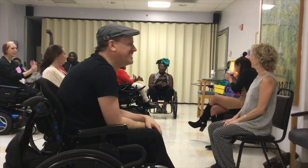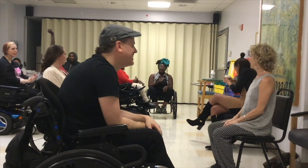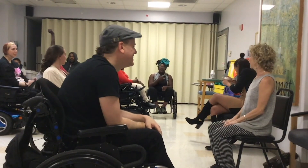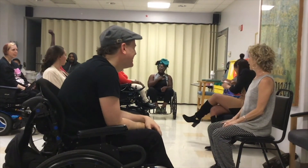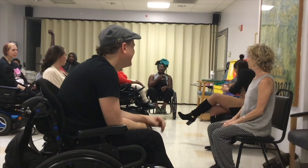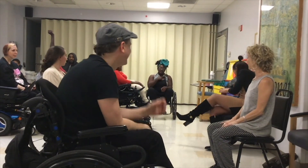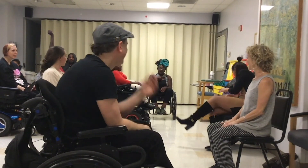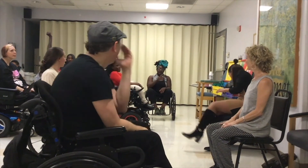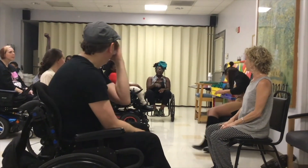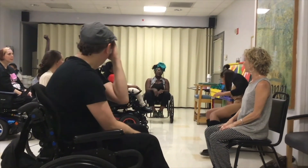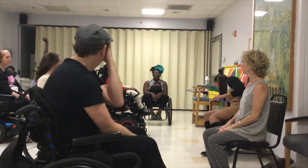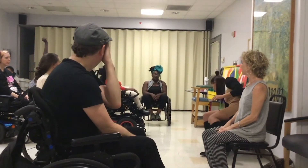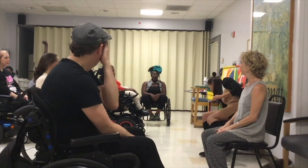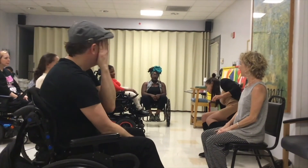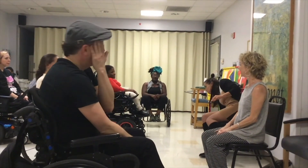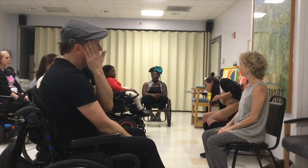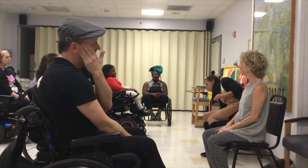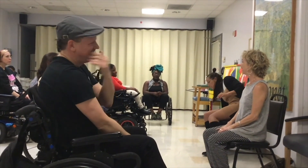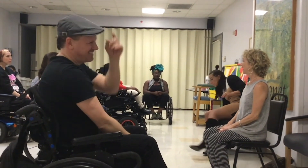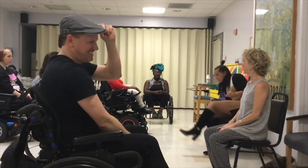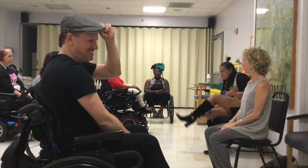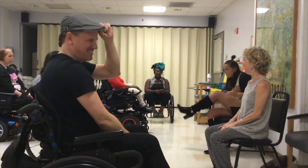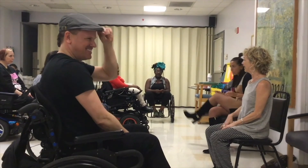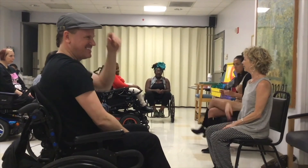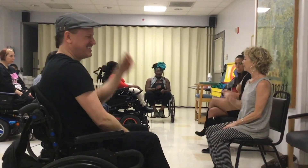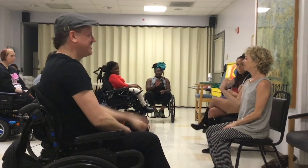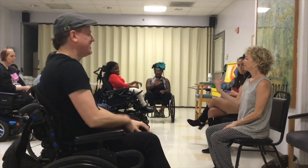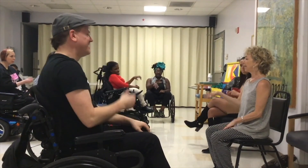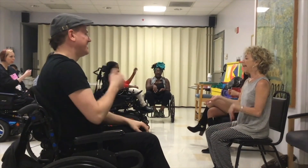I fall in love with my dancers. It's the only way